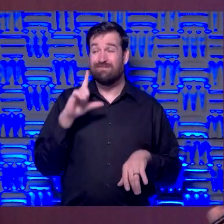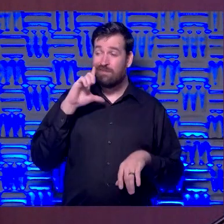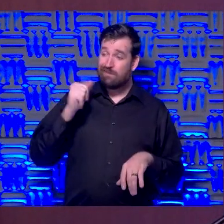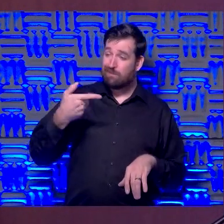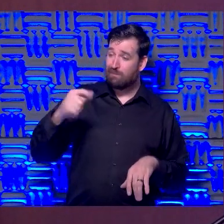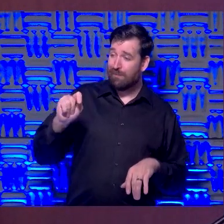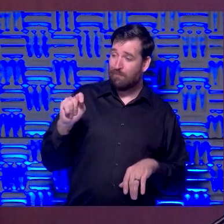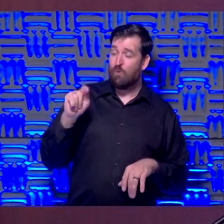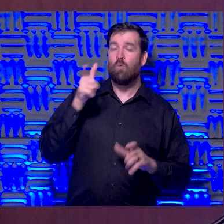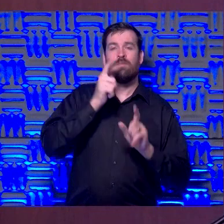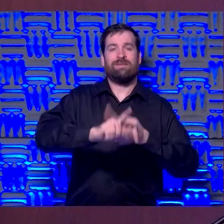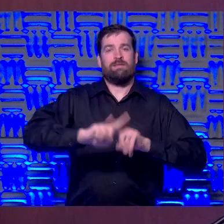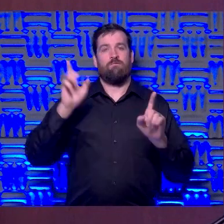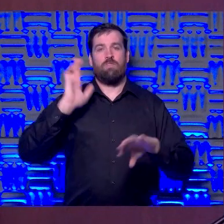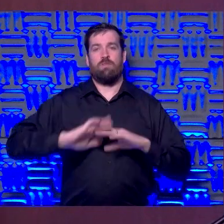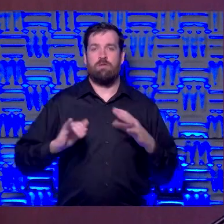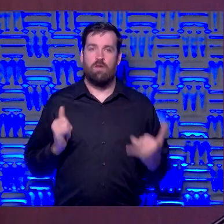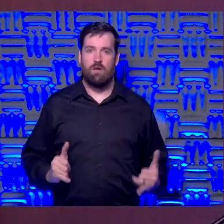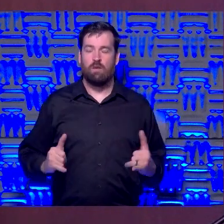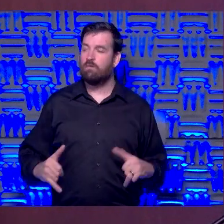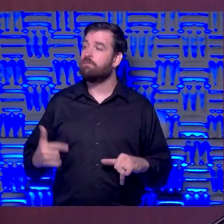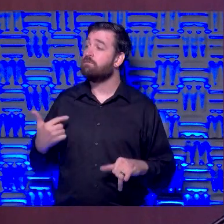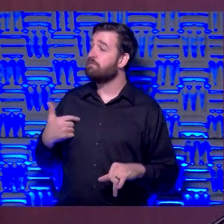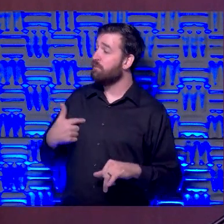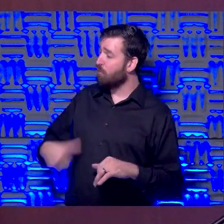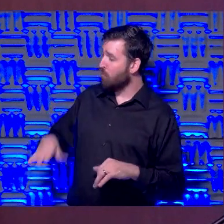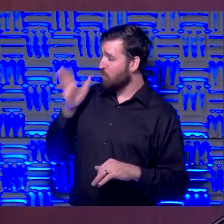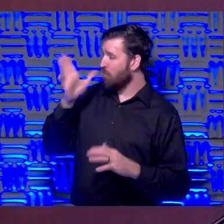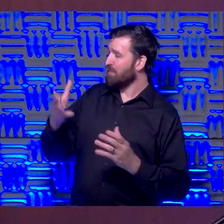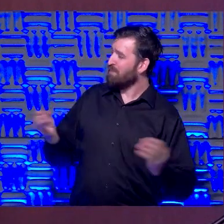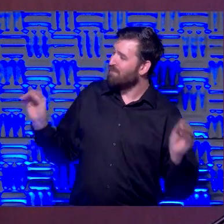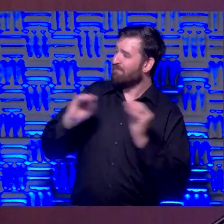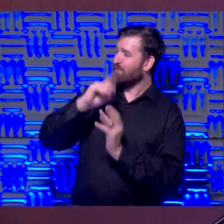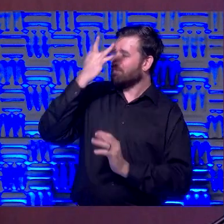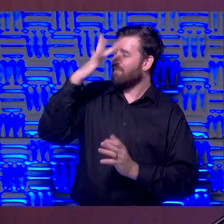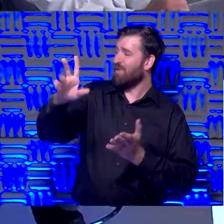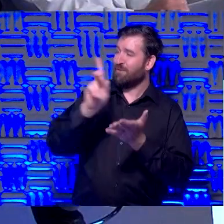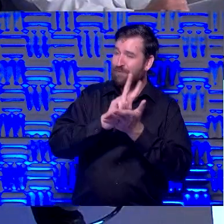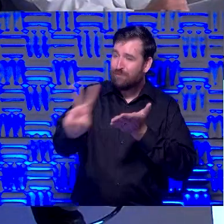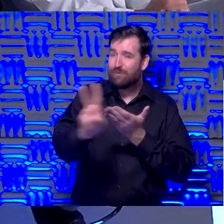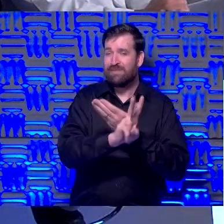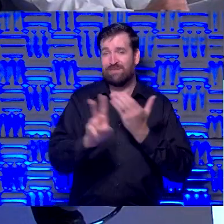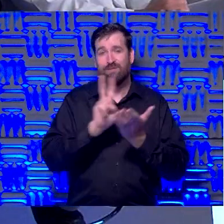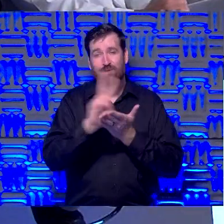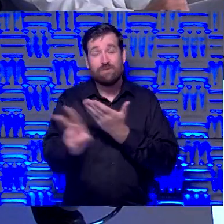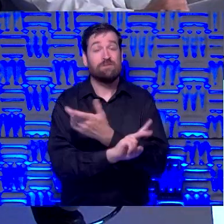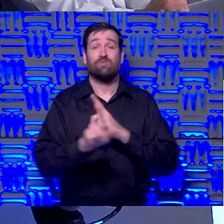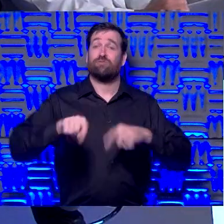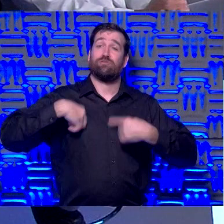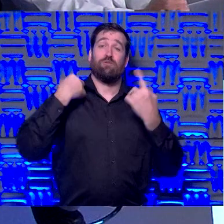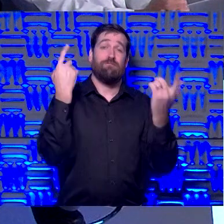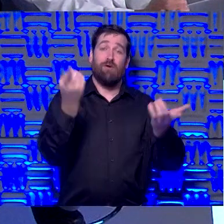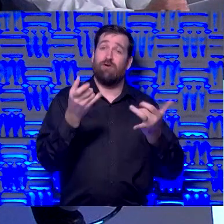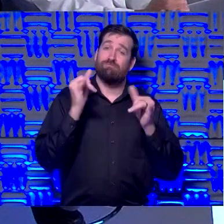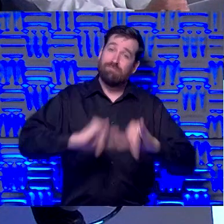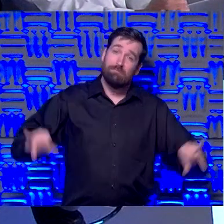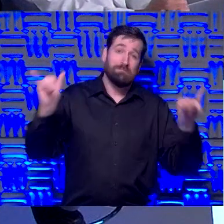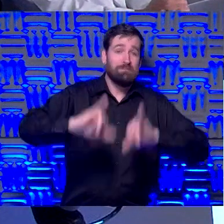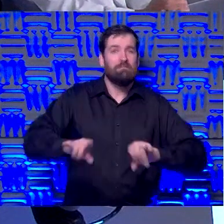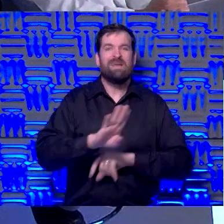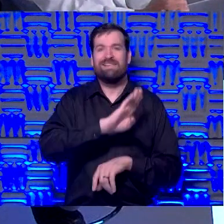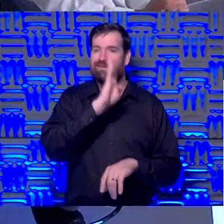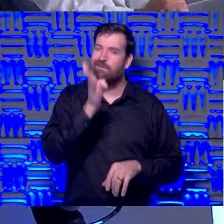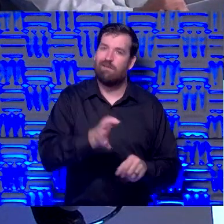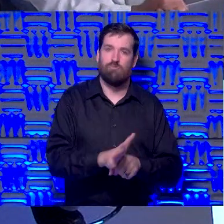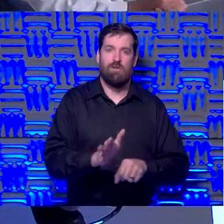September than we're doing right now. Yeah, we learn. We say we'll be smarter in 2 weeks. We'll be Yeah. smarter in 2 weeks. And so far, we've always been smarter in 2 weeks, but we've never known enough.